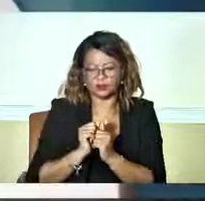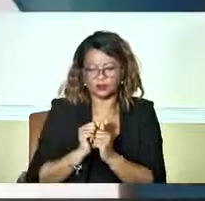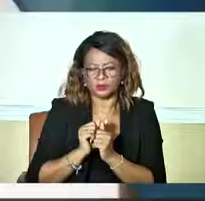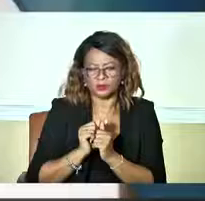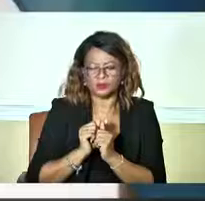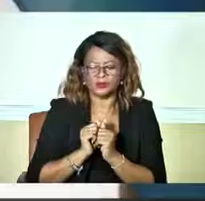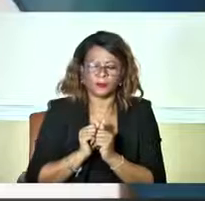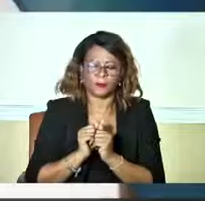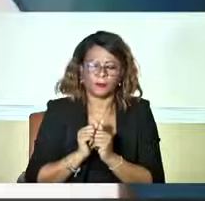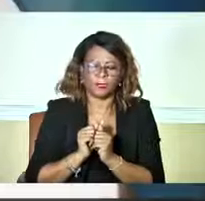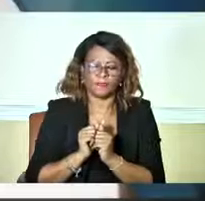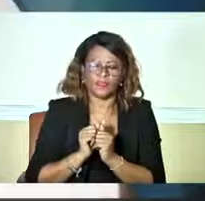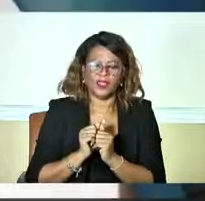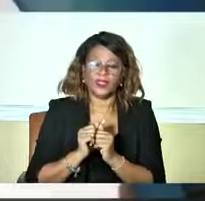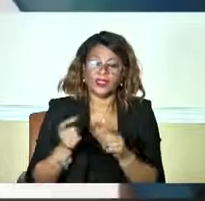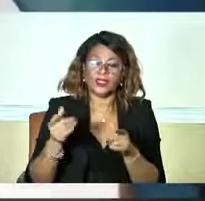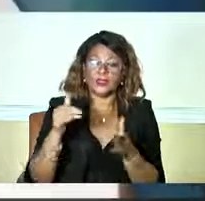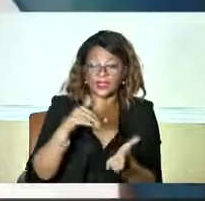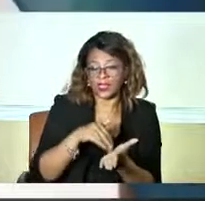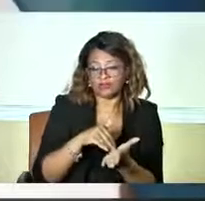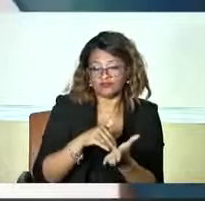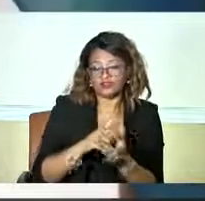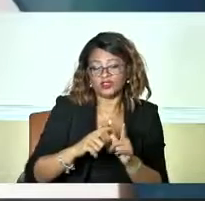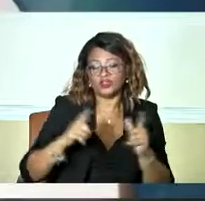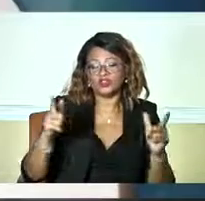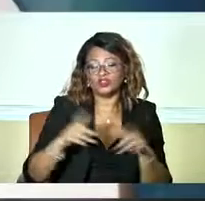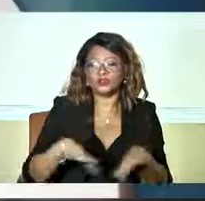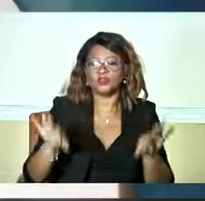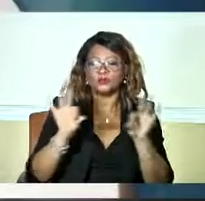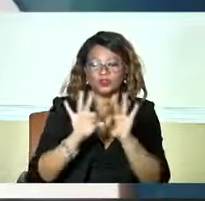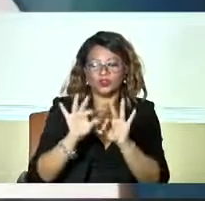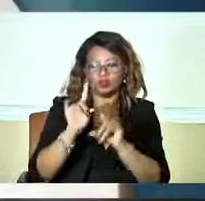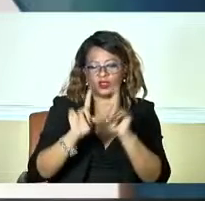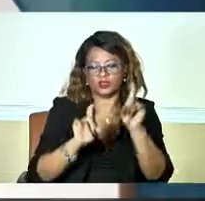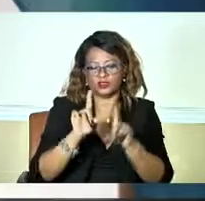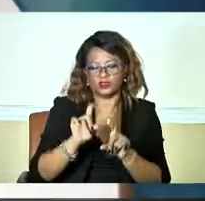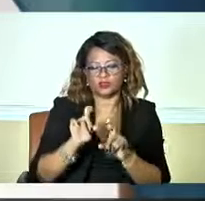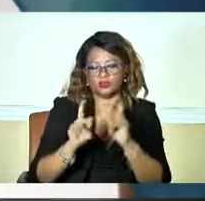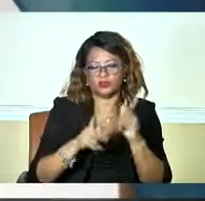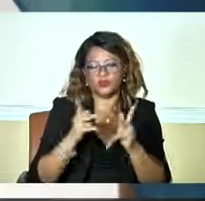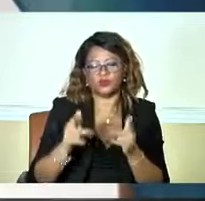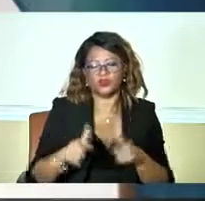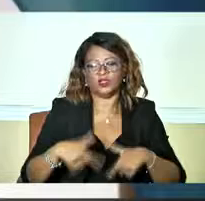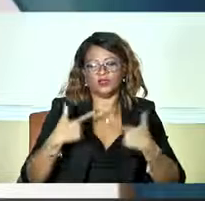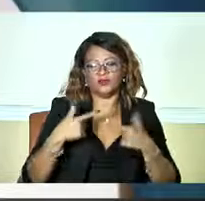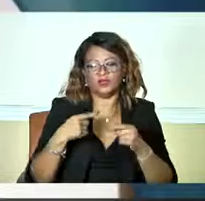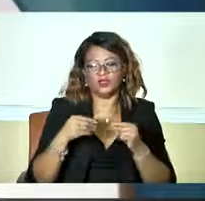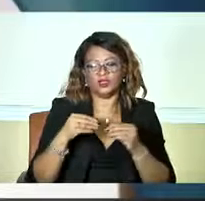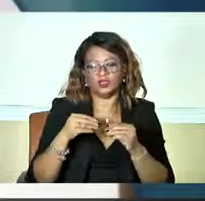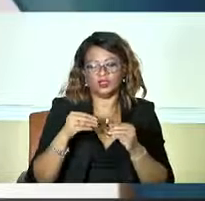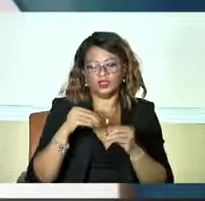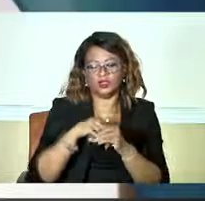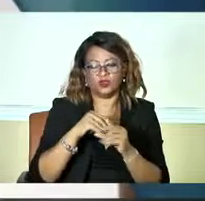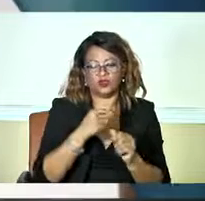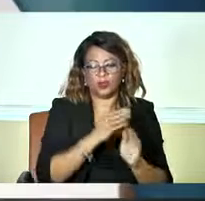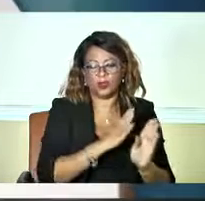Karen. This, again, I mean, is a hugely important question, I'm sure, for residents of Grand Bahama and for